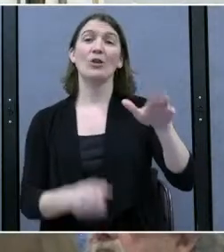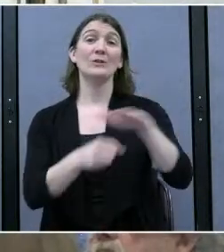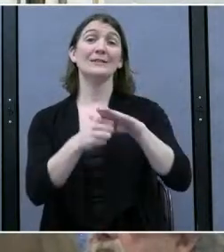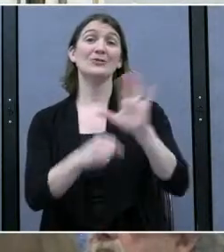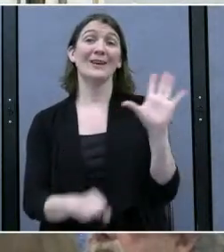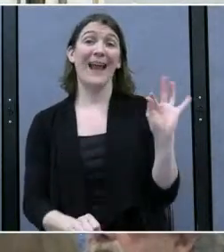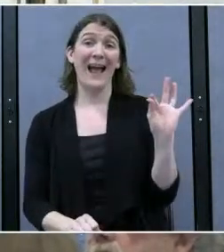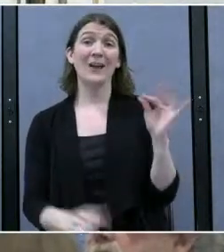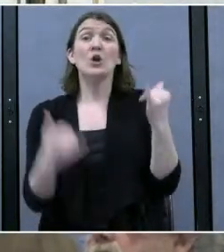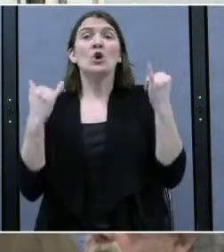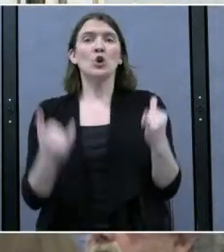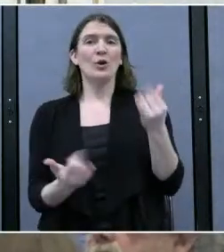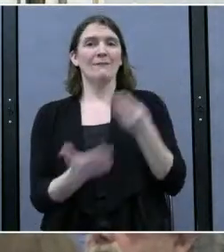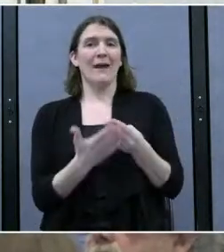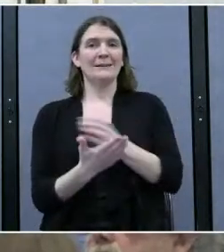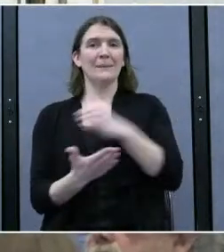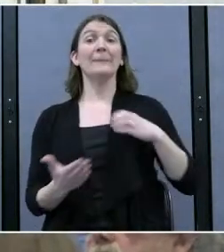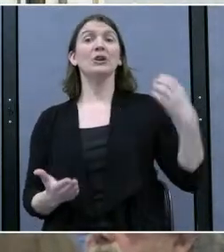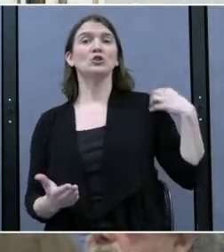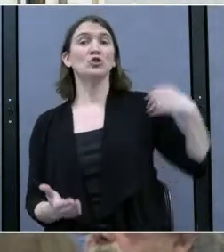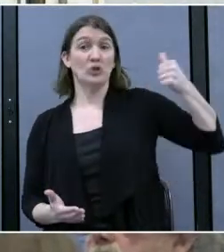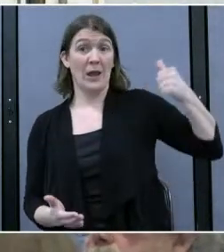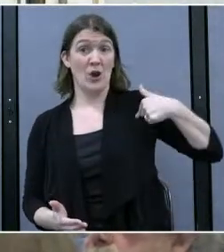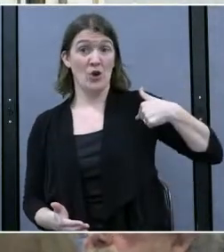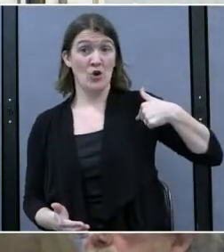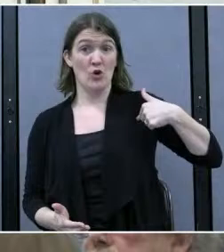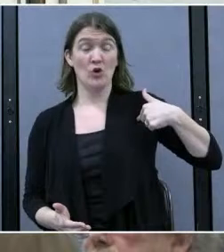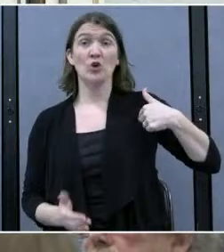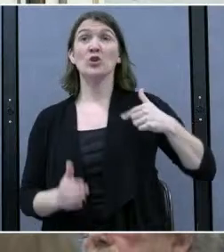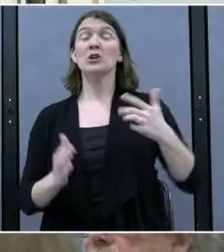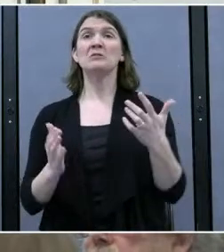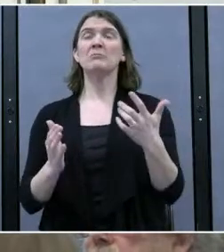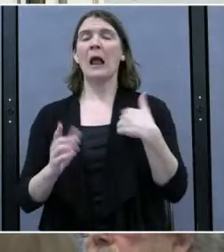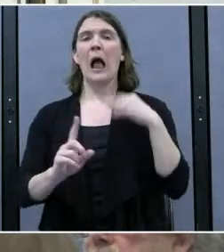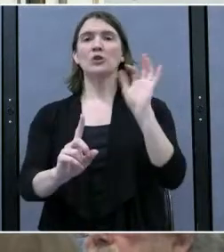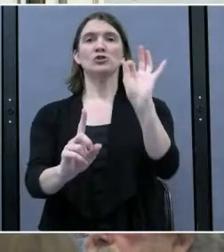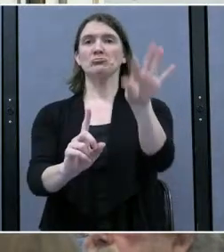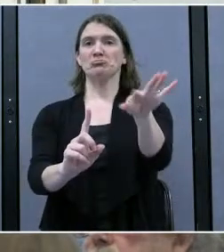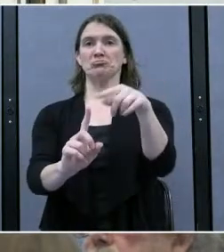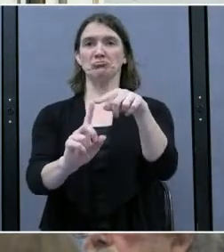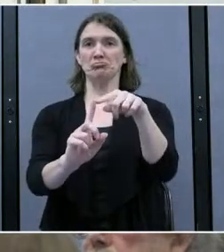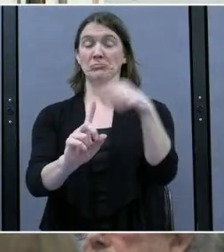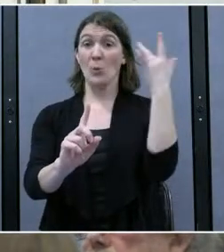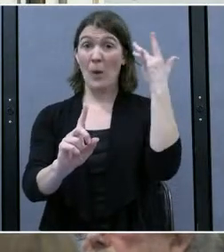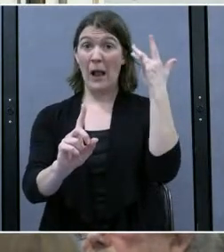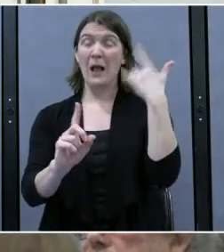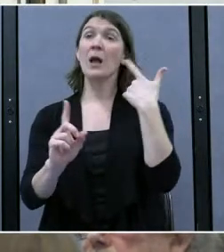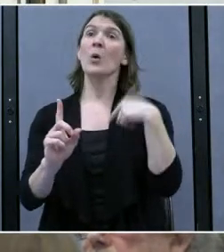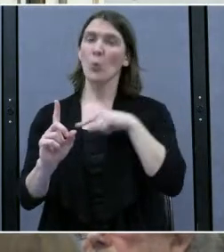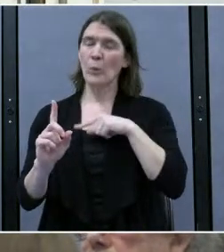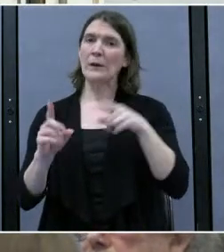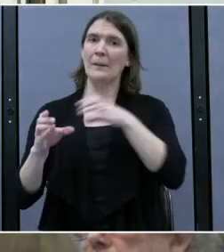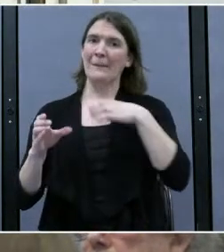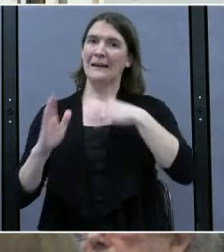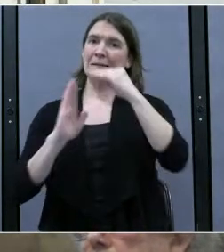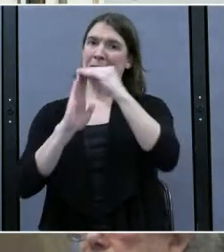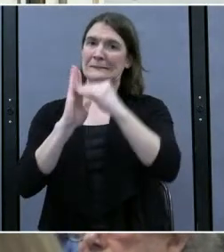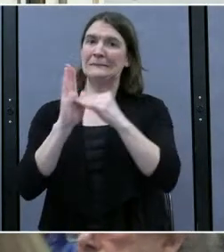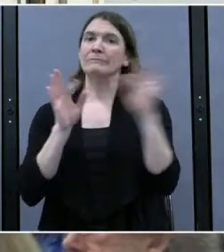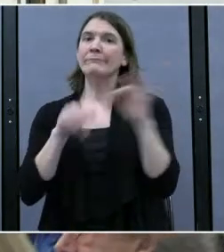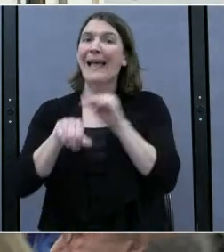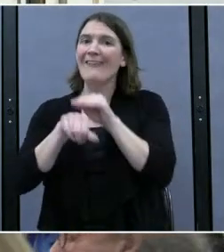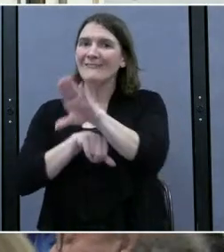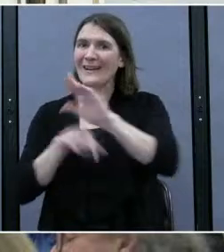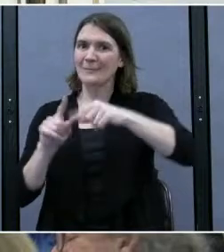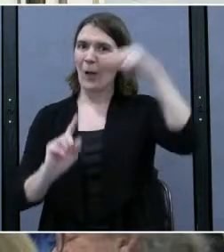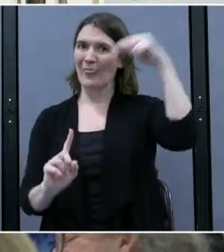9, current Finance Committee Chair. I am only really bringing this up because we wrote some advice in our report about